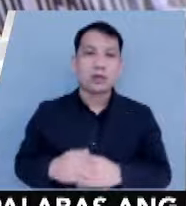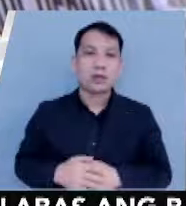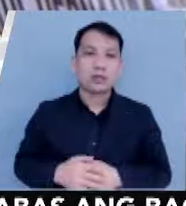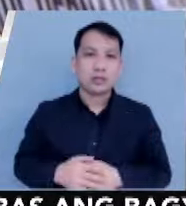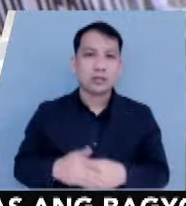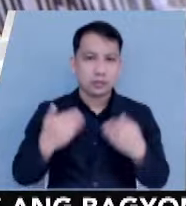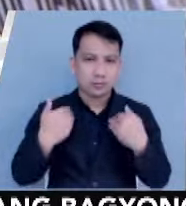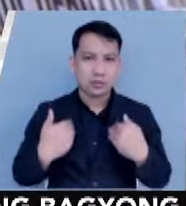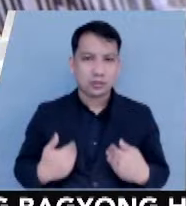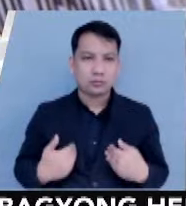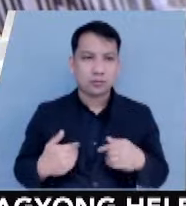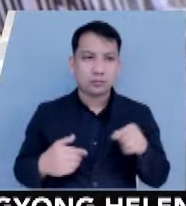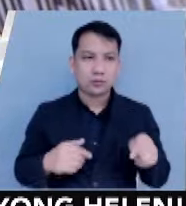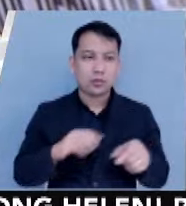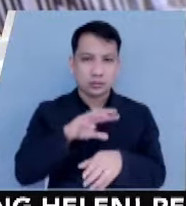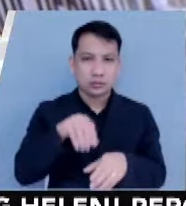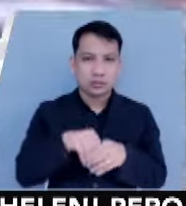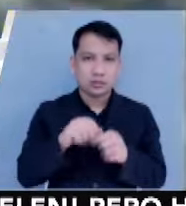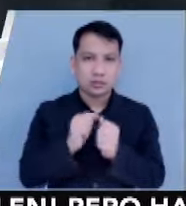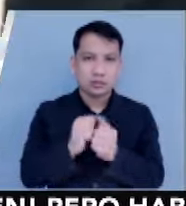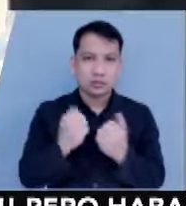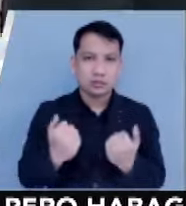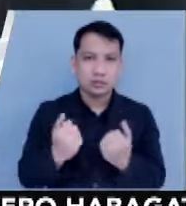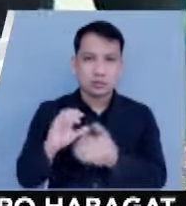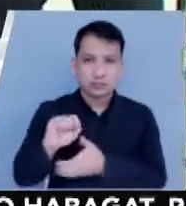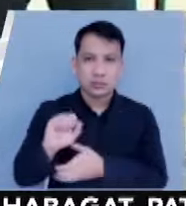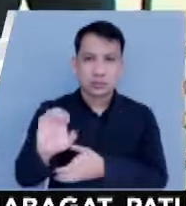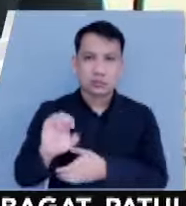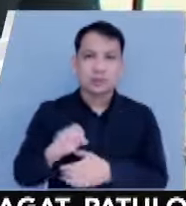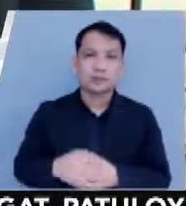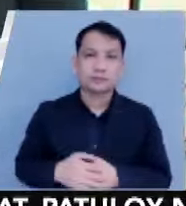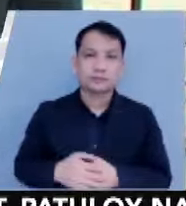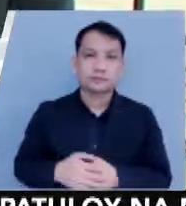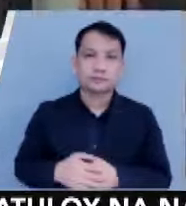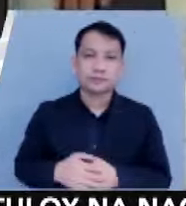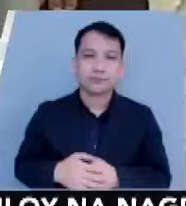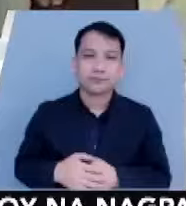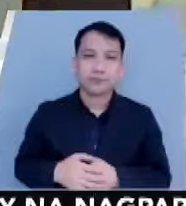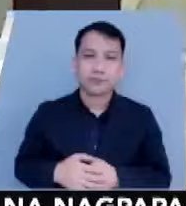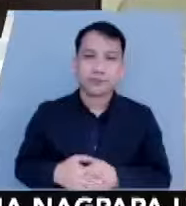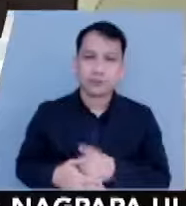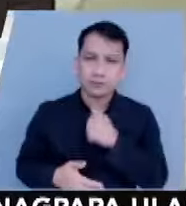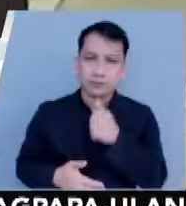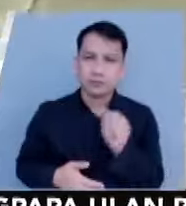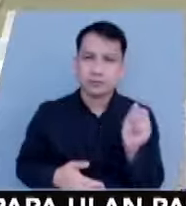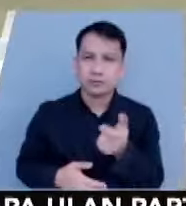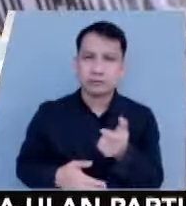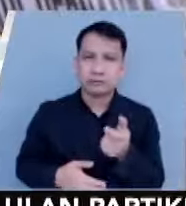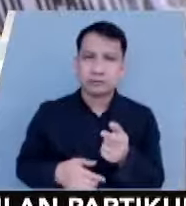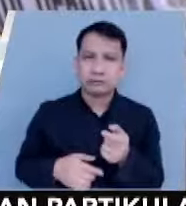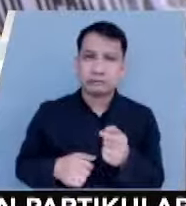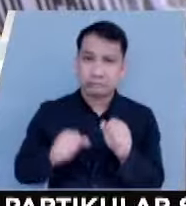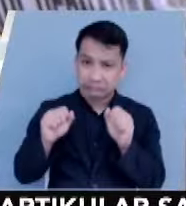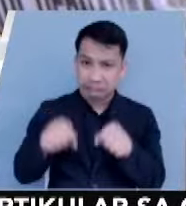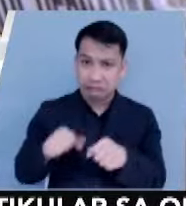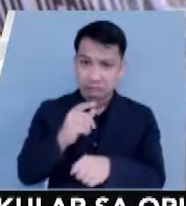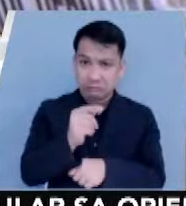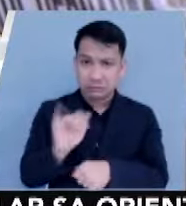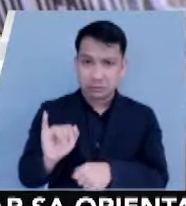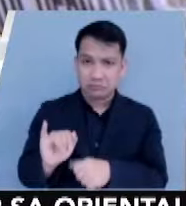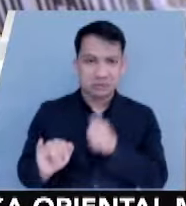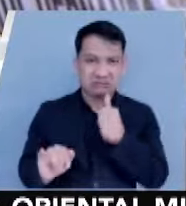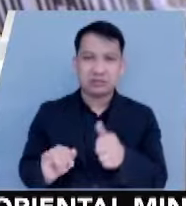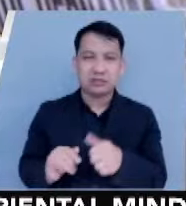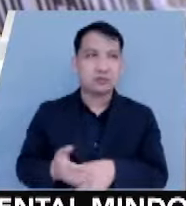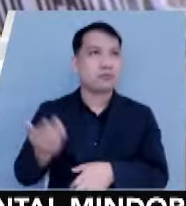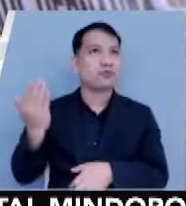involved in the disposition of cases. Napatunayan ding hindi lahat kaya ng AI. In the previous bar exam,